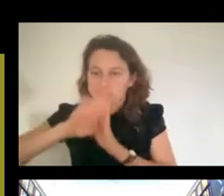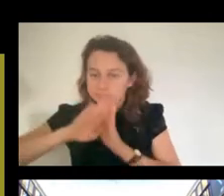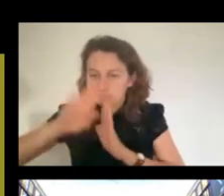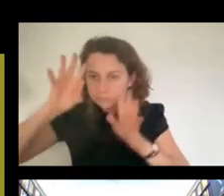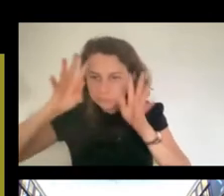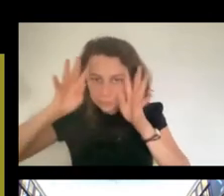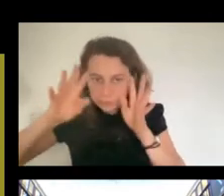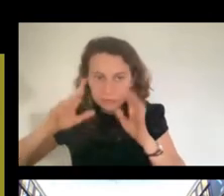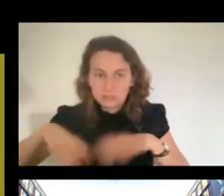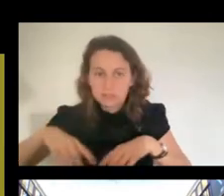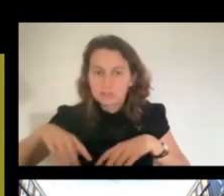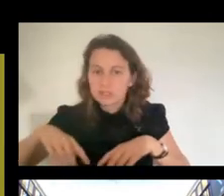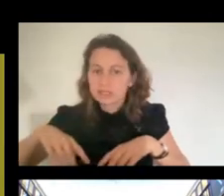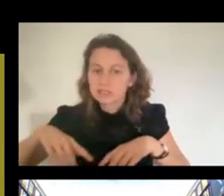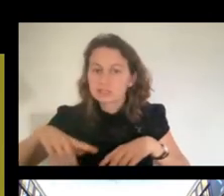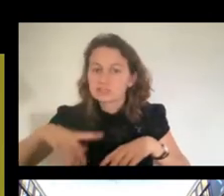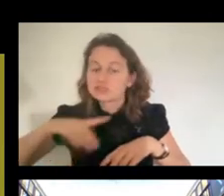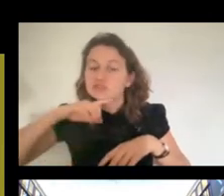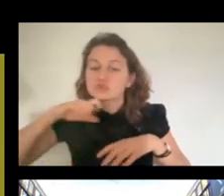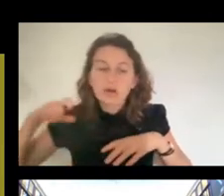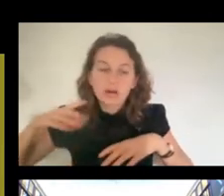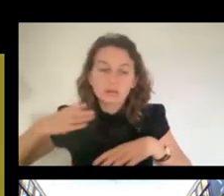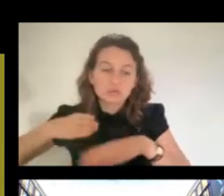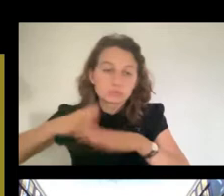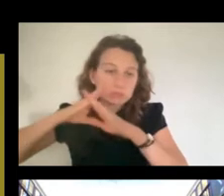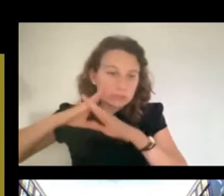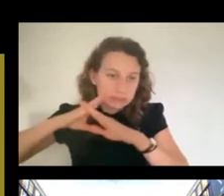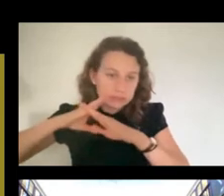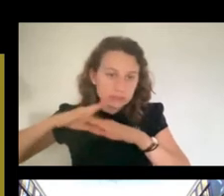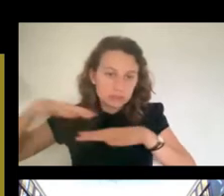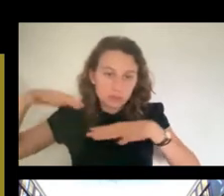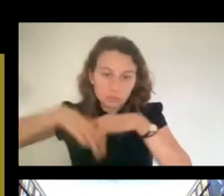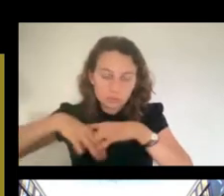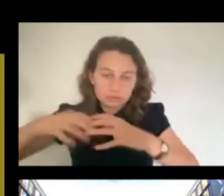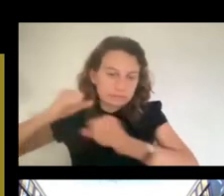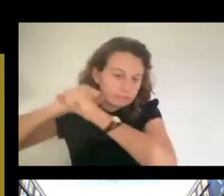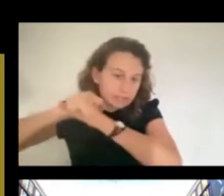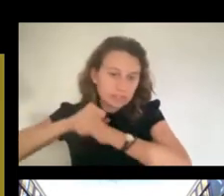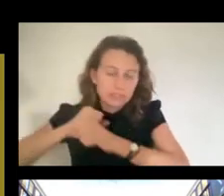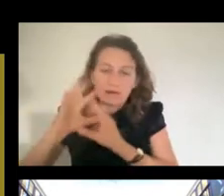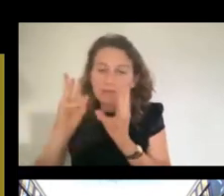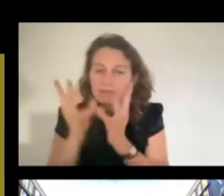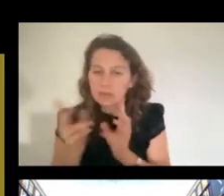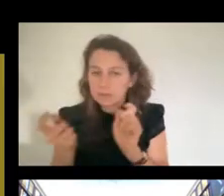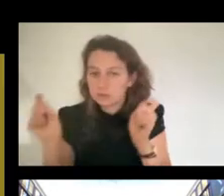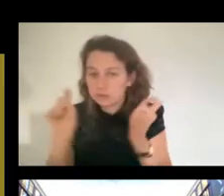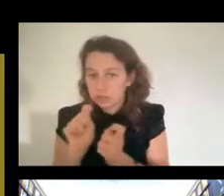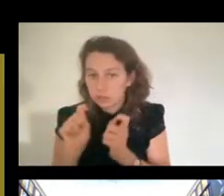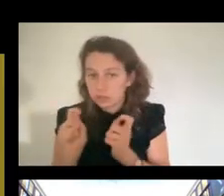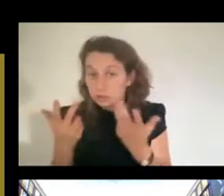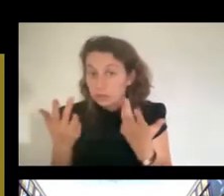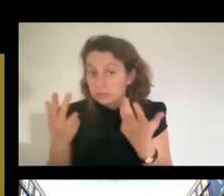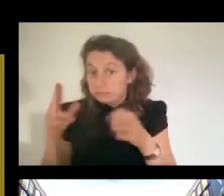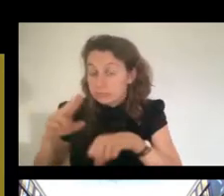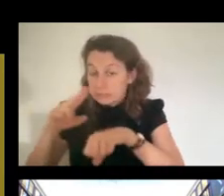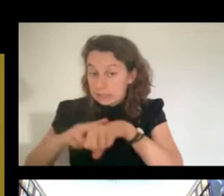resistant roots in order to fight climate change. So in that nature, that when we put this piece